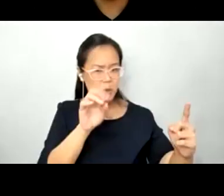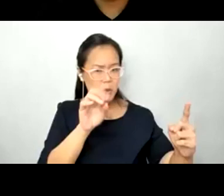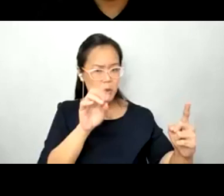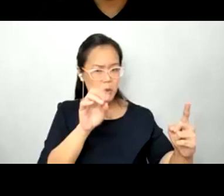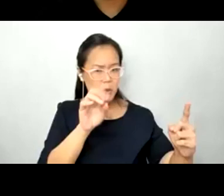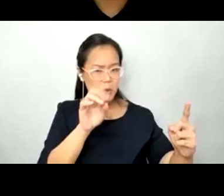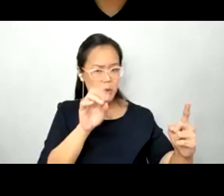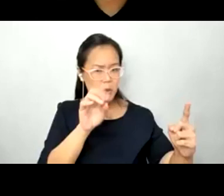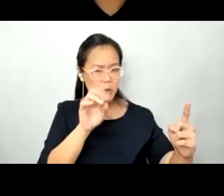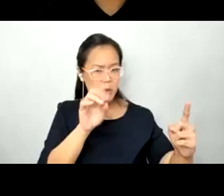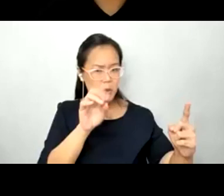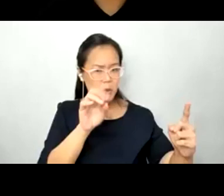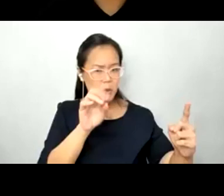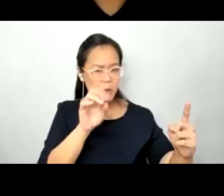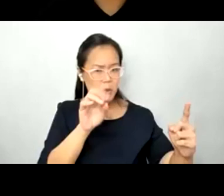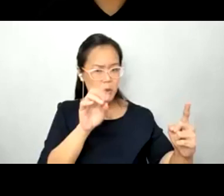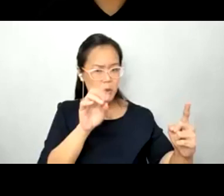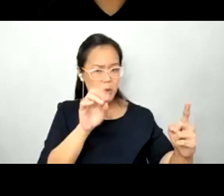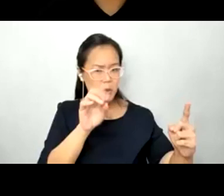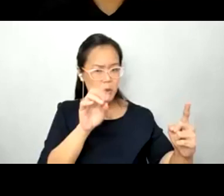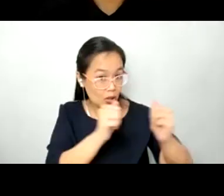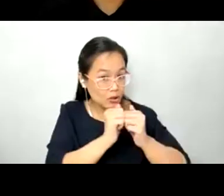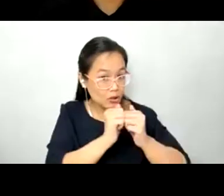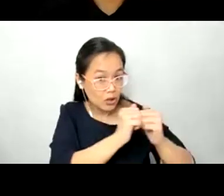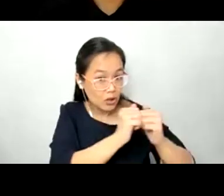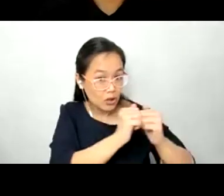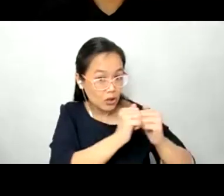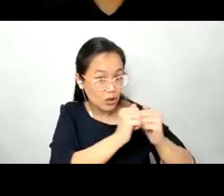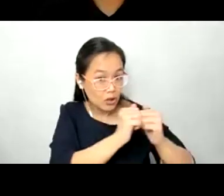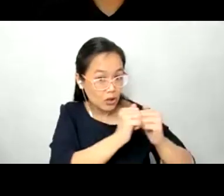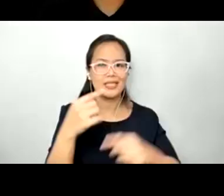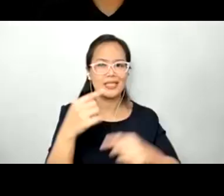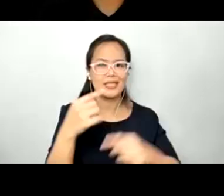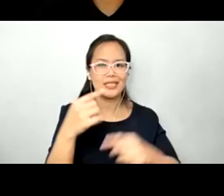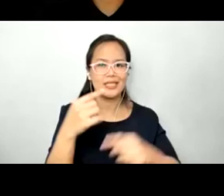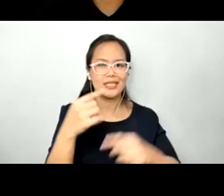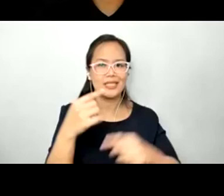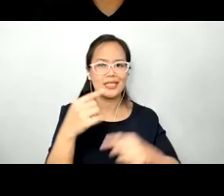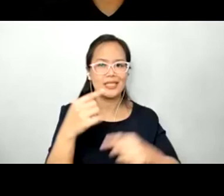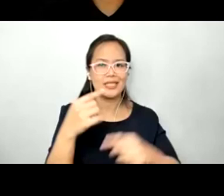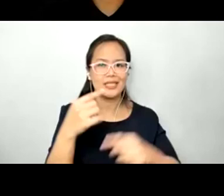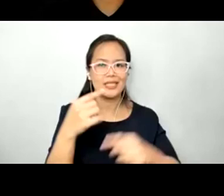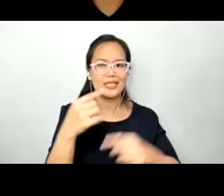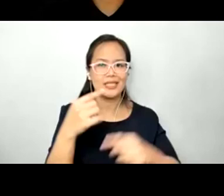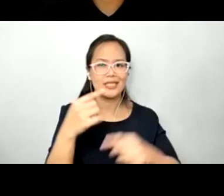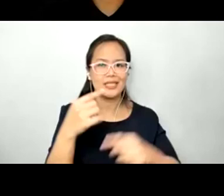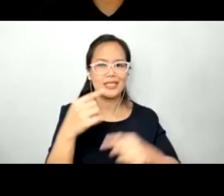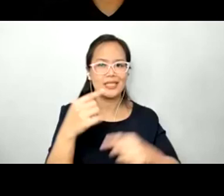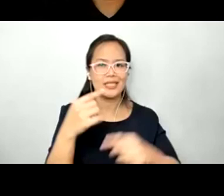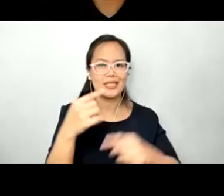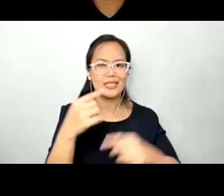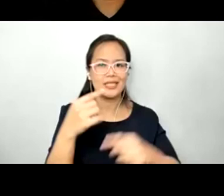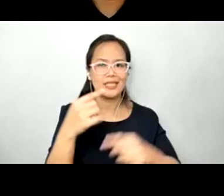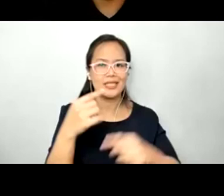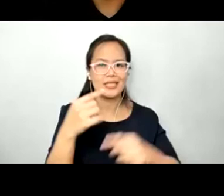together with that person? Does success look like you becoming friends again? or does success look like just finishing the task?